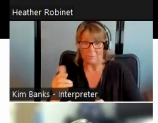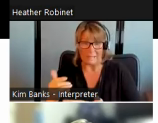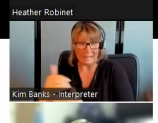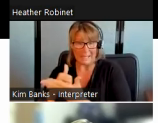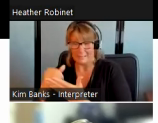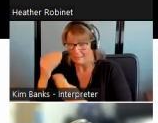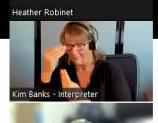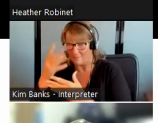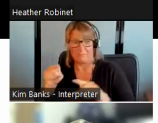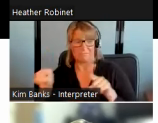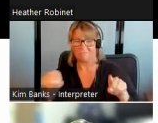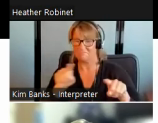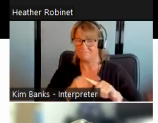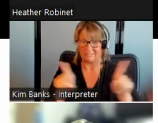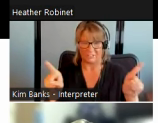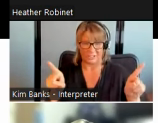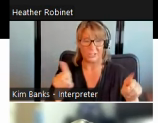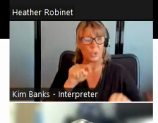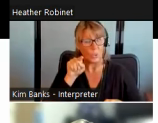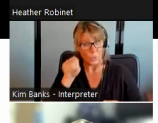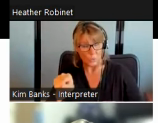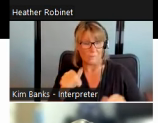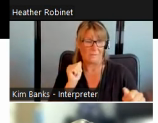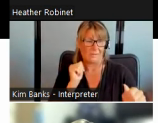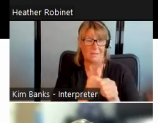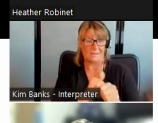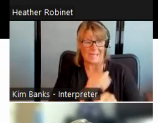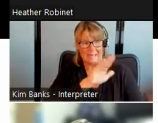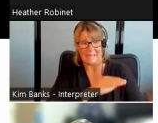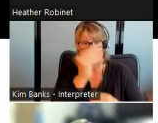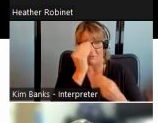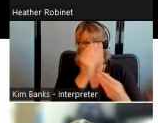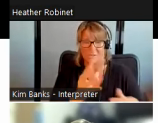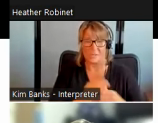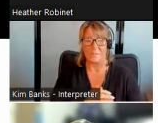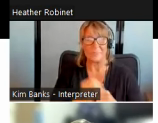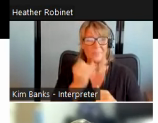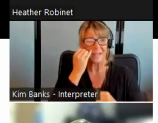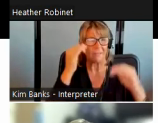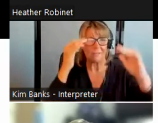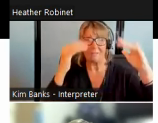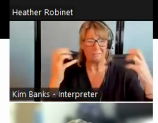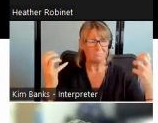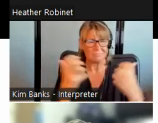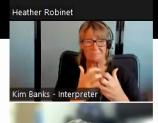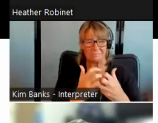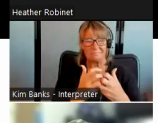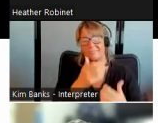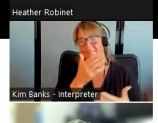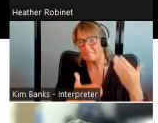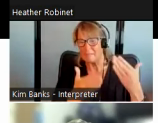form. So you need to update that information. If something doesn't match, like